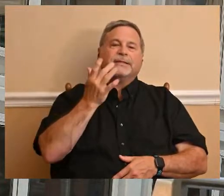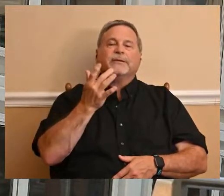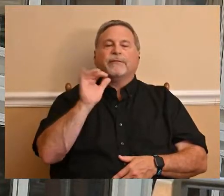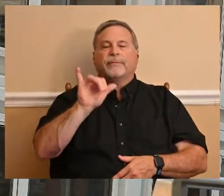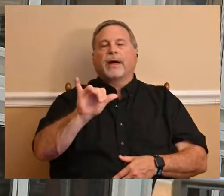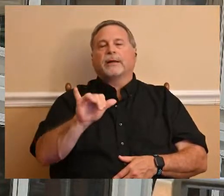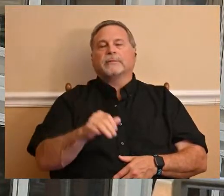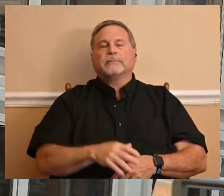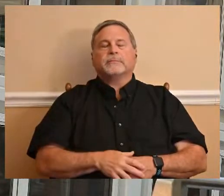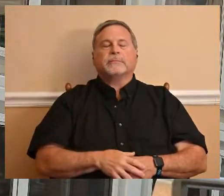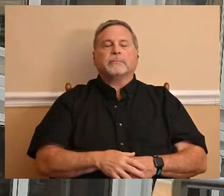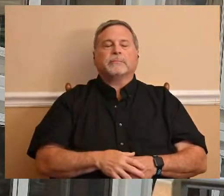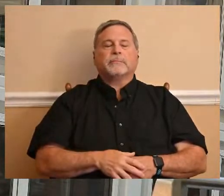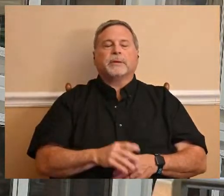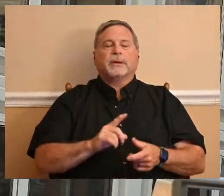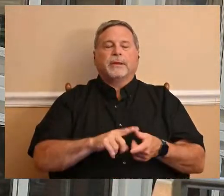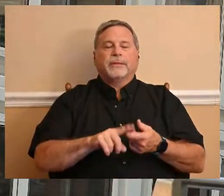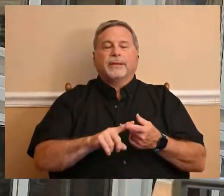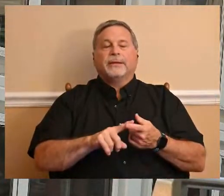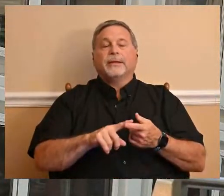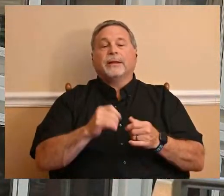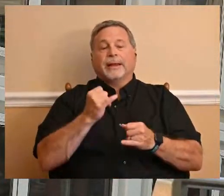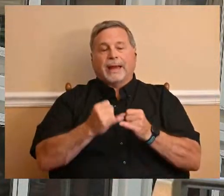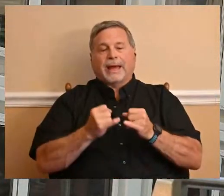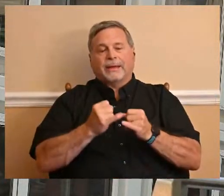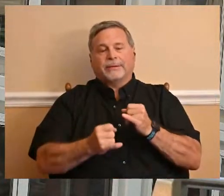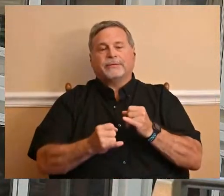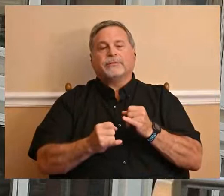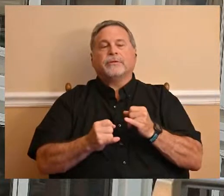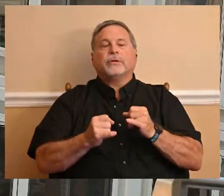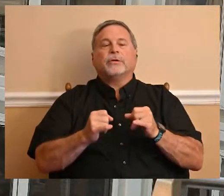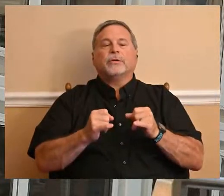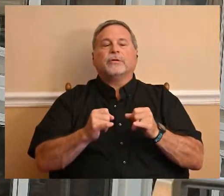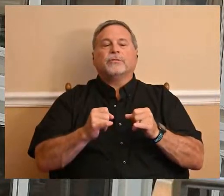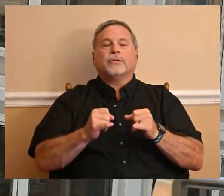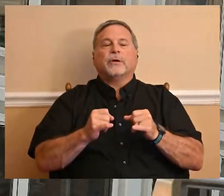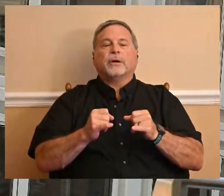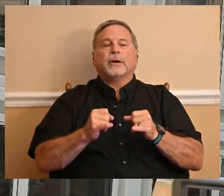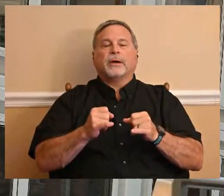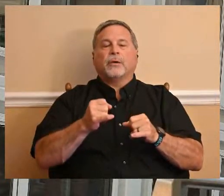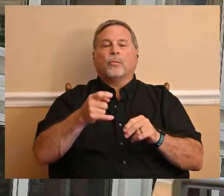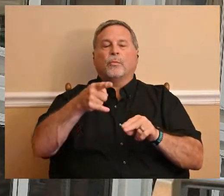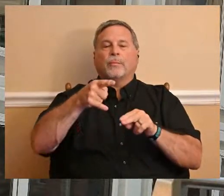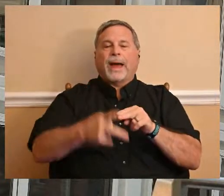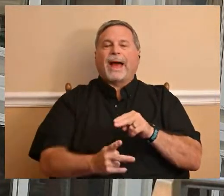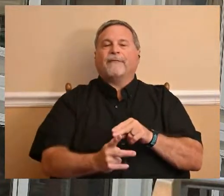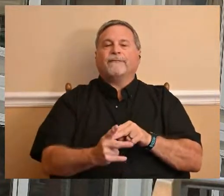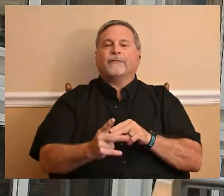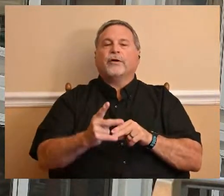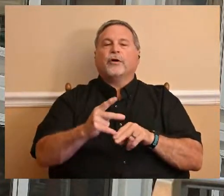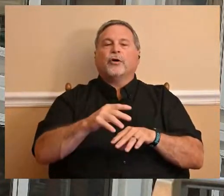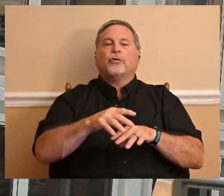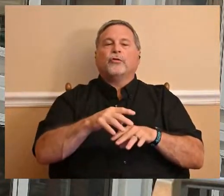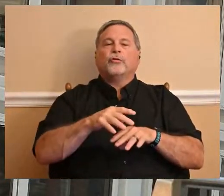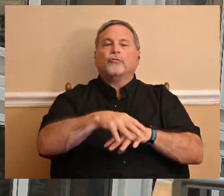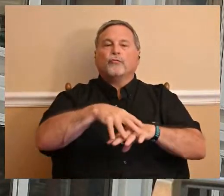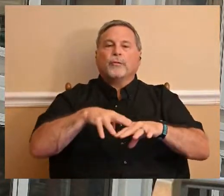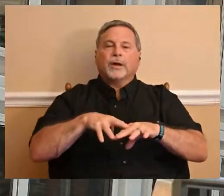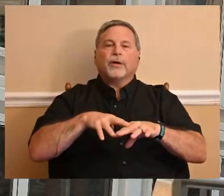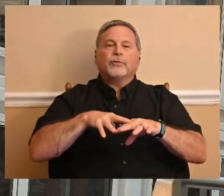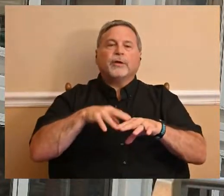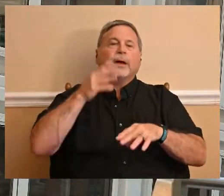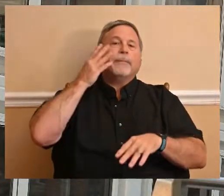gives. And last but not least, we're going to do some halved peaches, and we're going to grill those